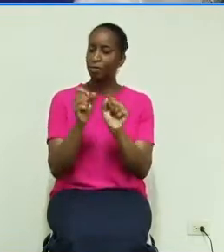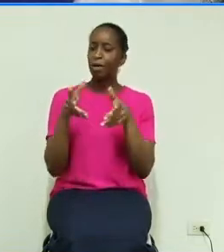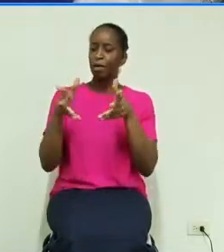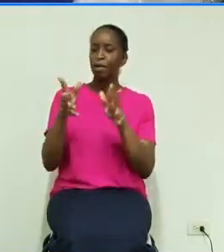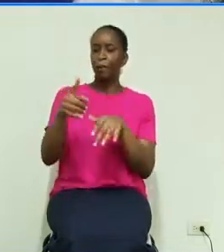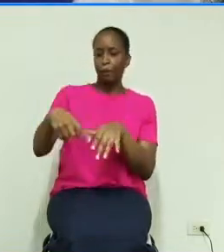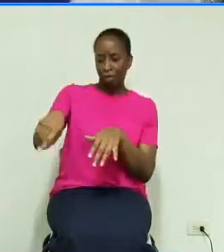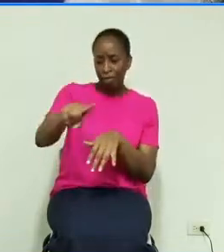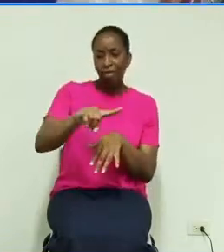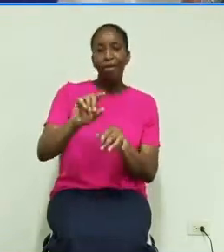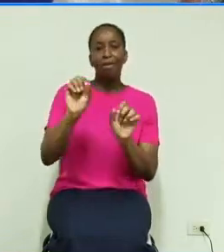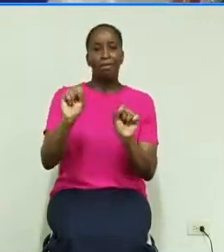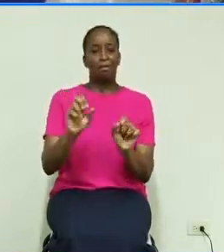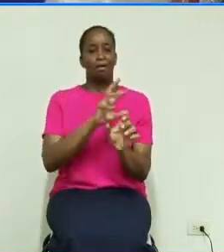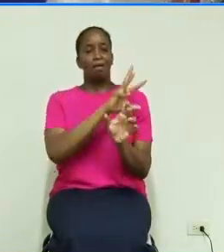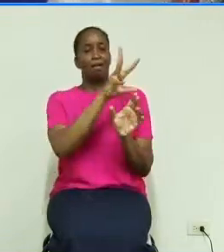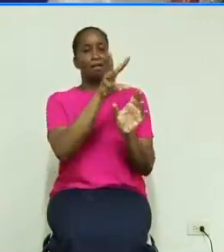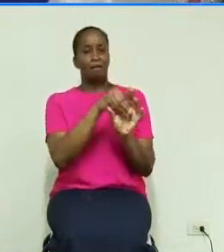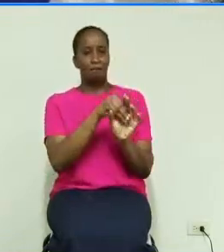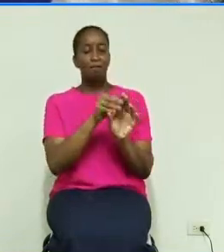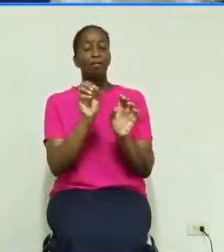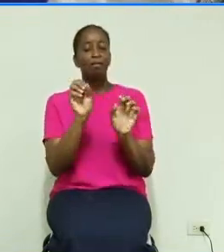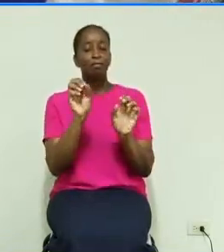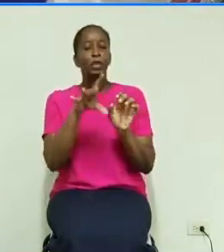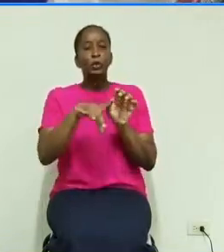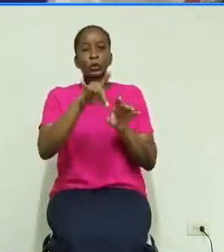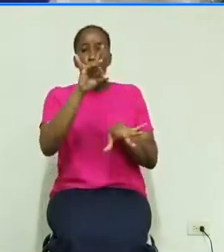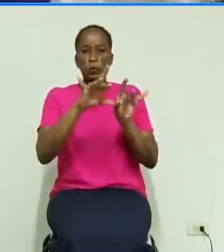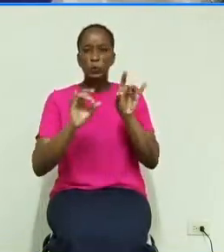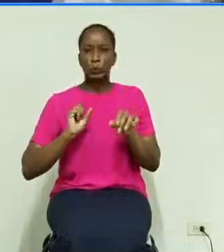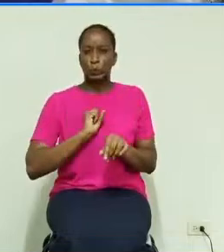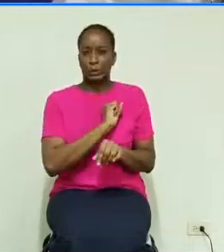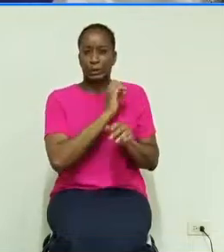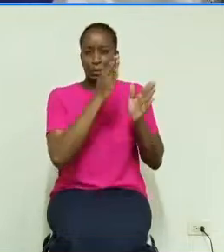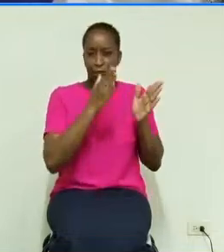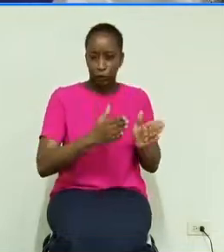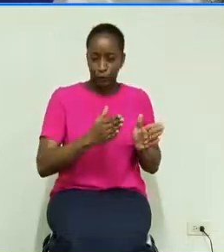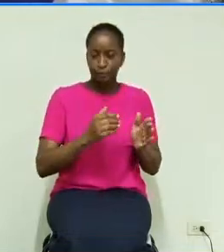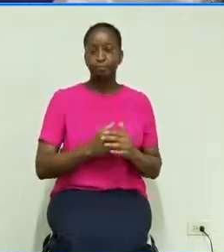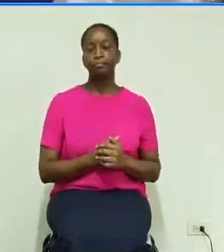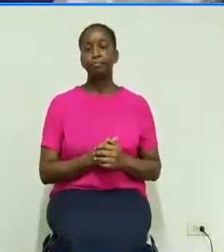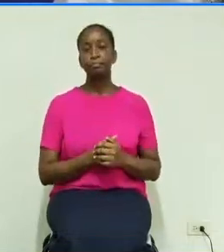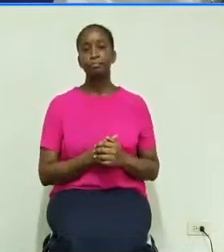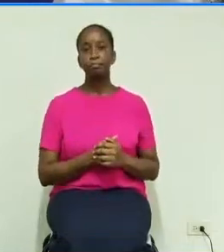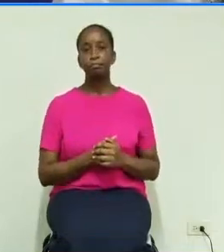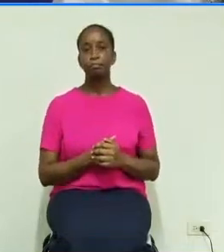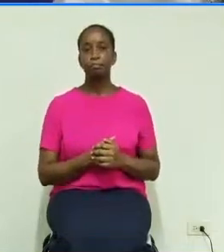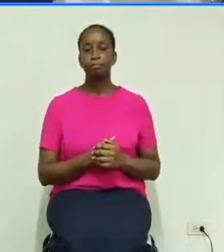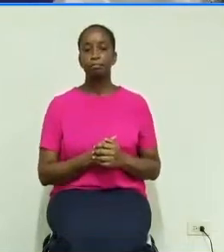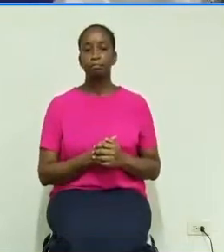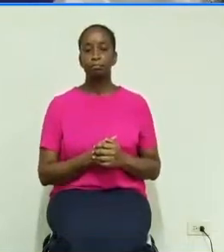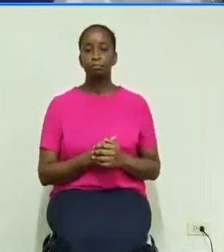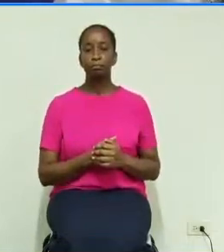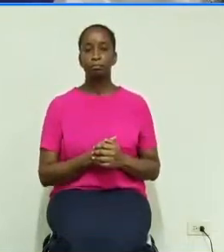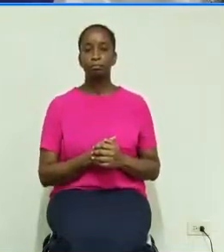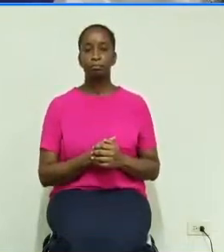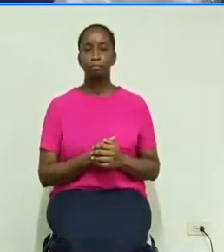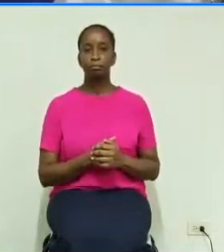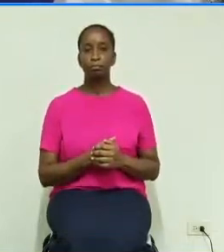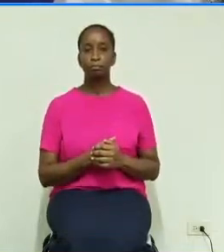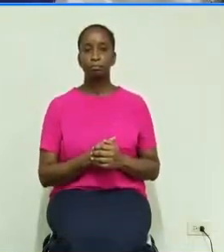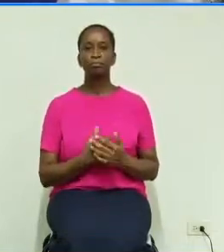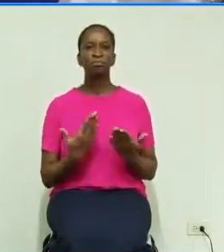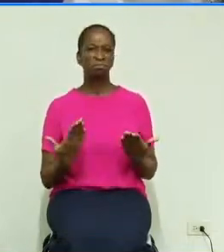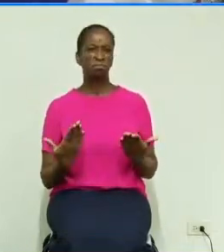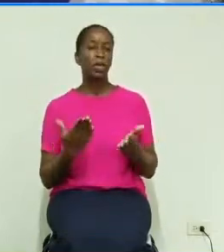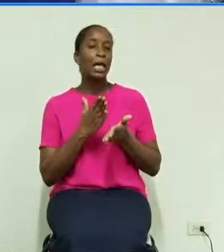be a Senate at all. Some people are of that view, and we have to address all